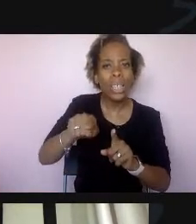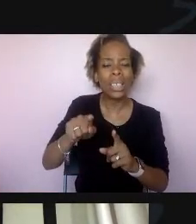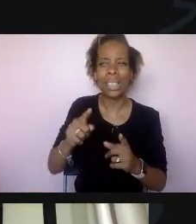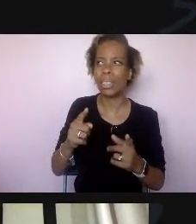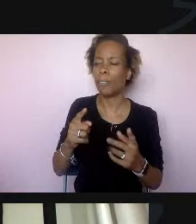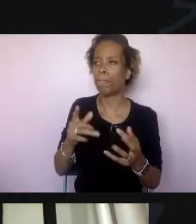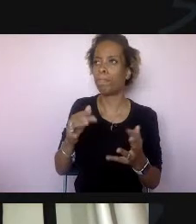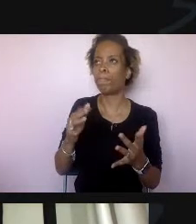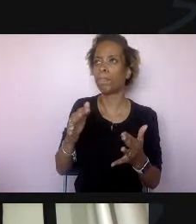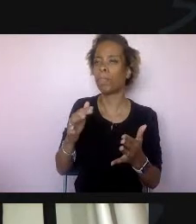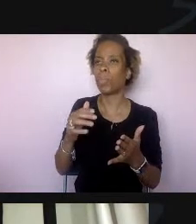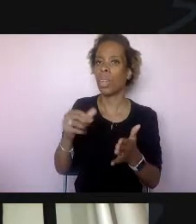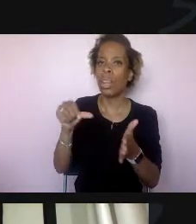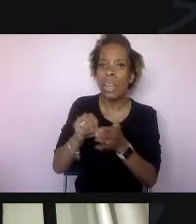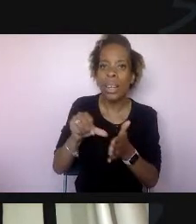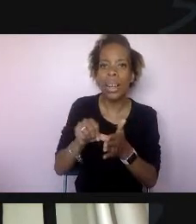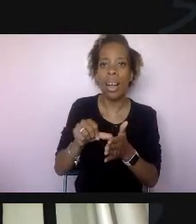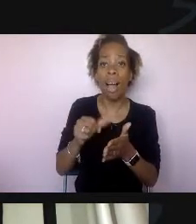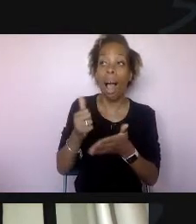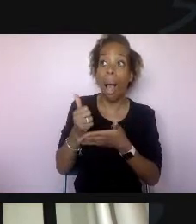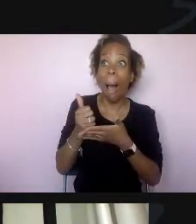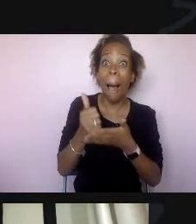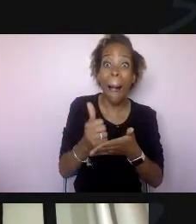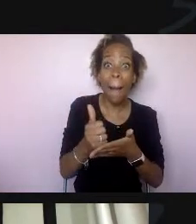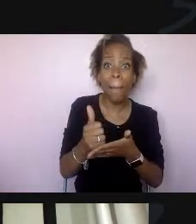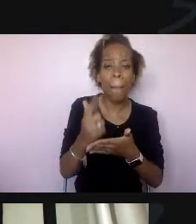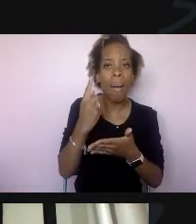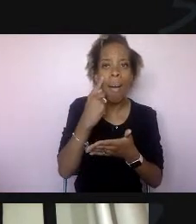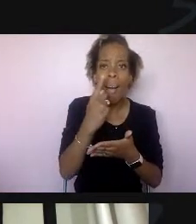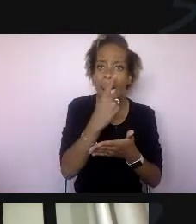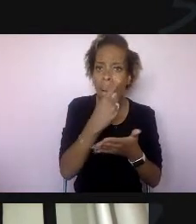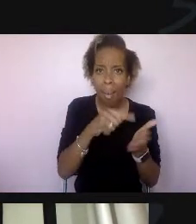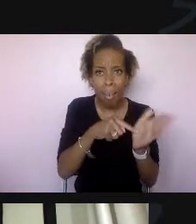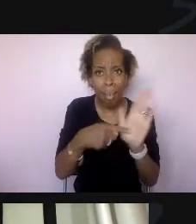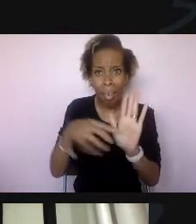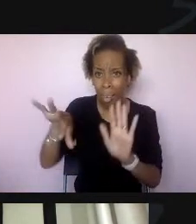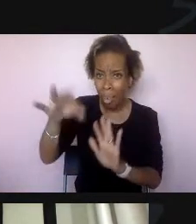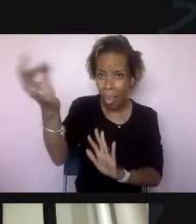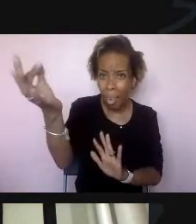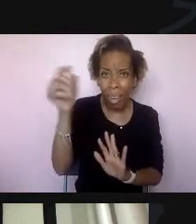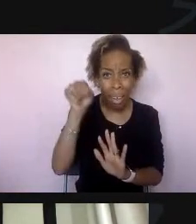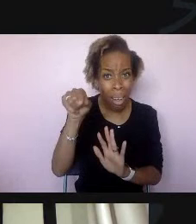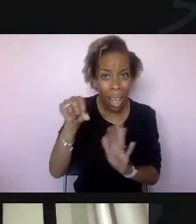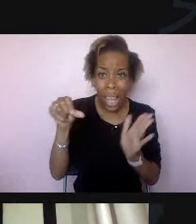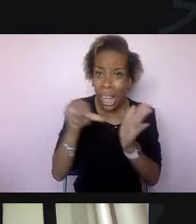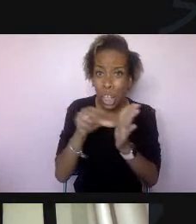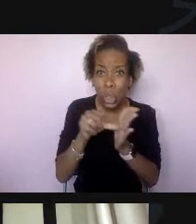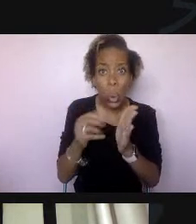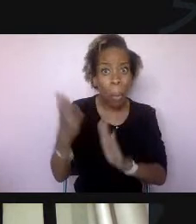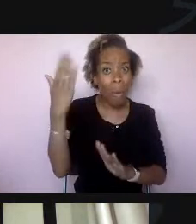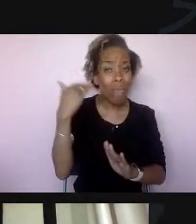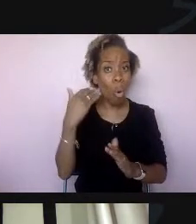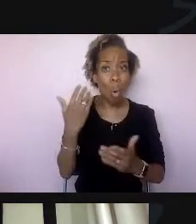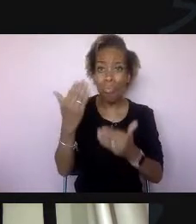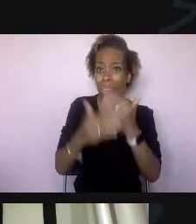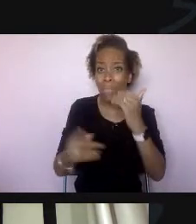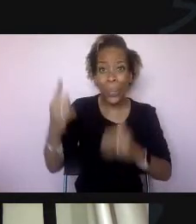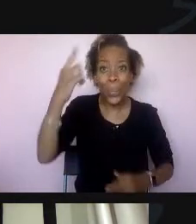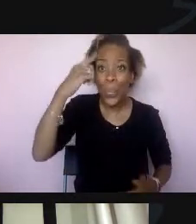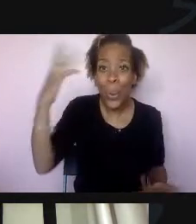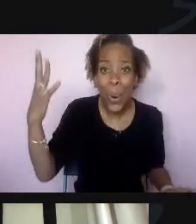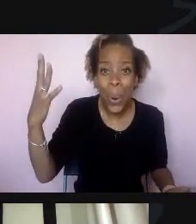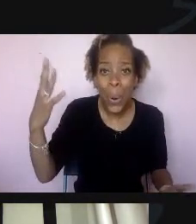help to give some voice to issues which otherwise might not be being covered effectively, and